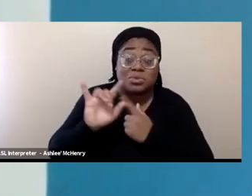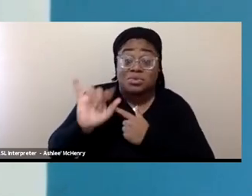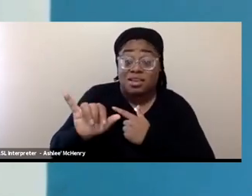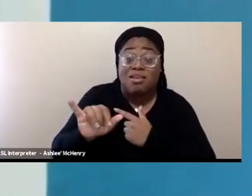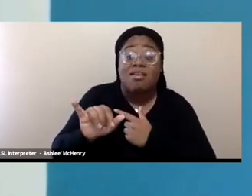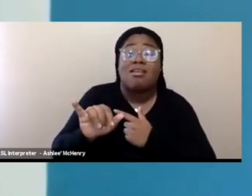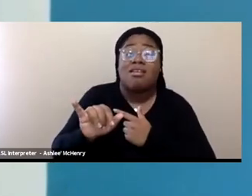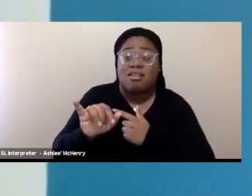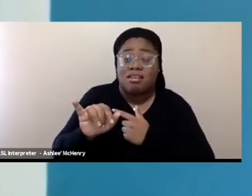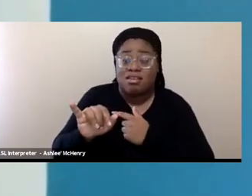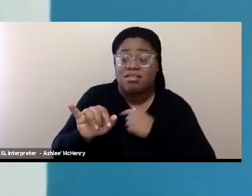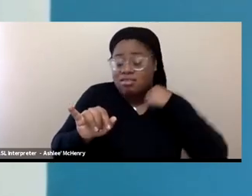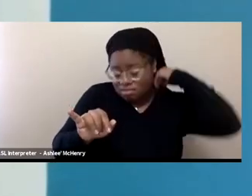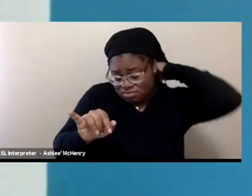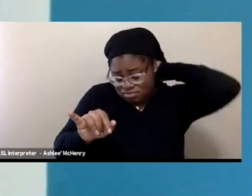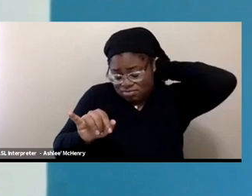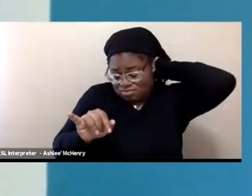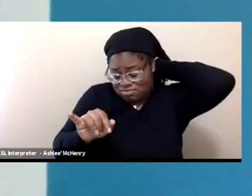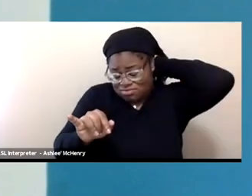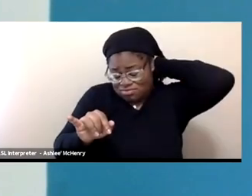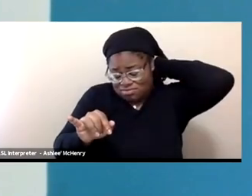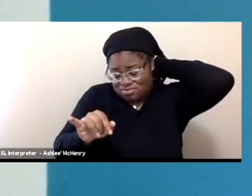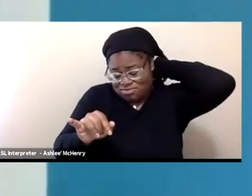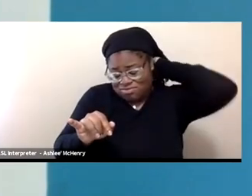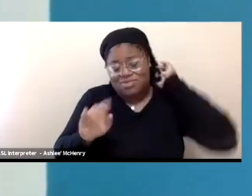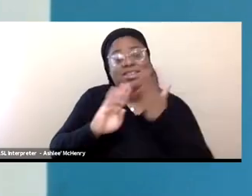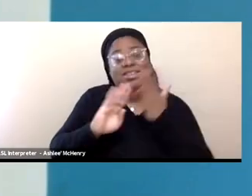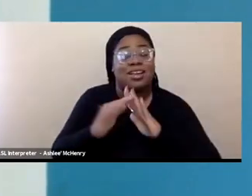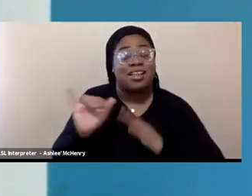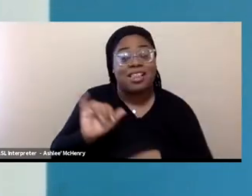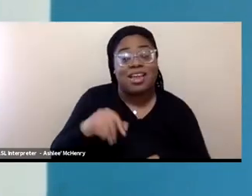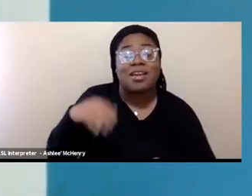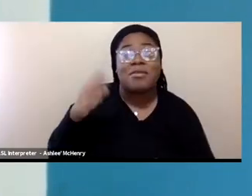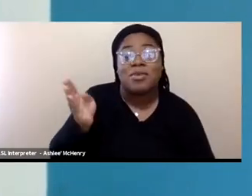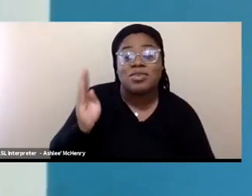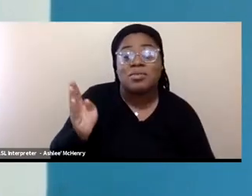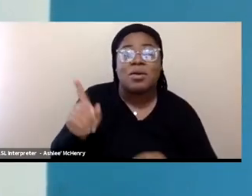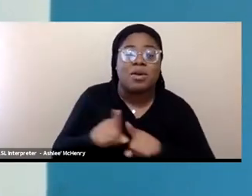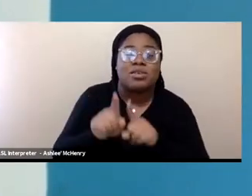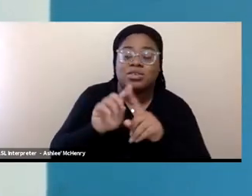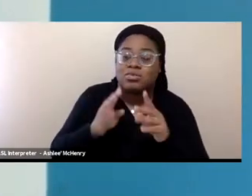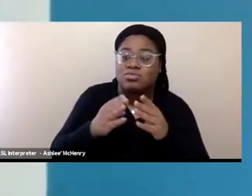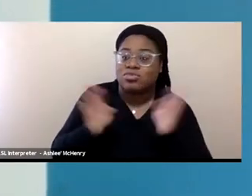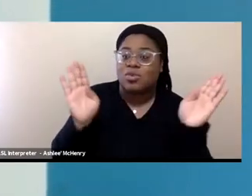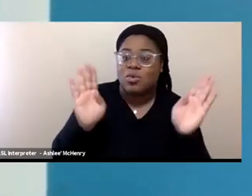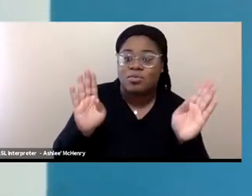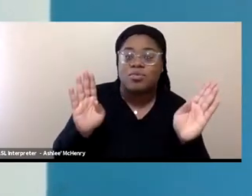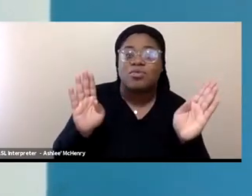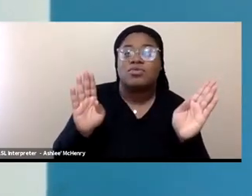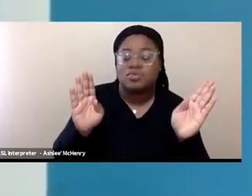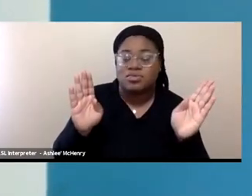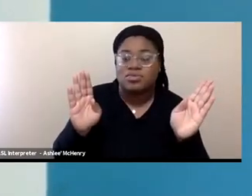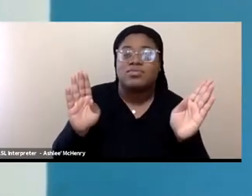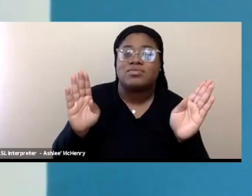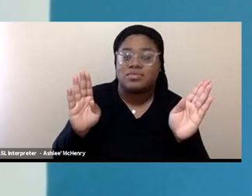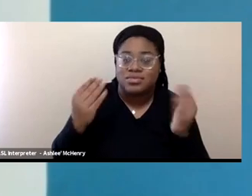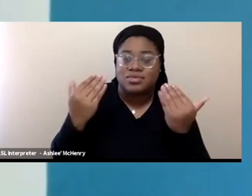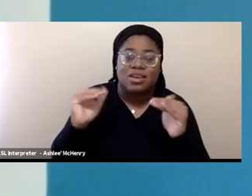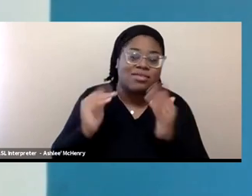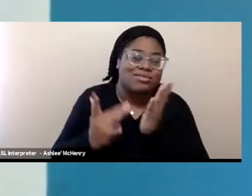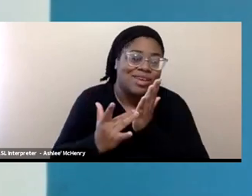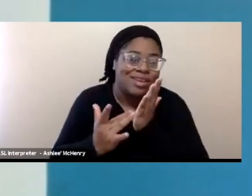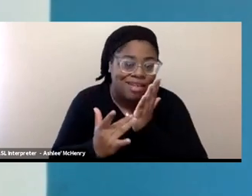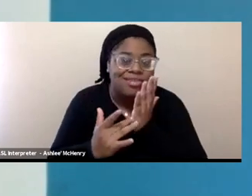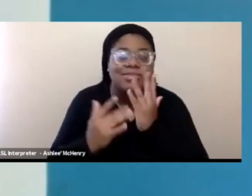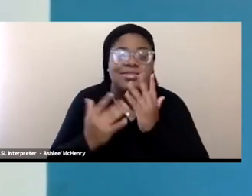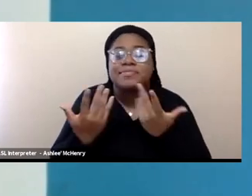in a city such as Baltimore, but also on a global scale because of technology and such, has